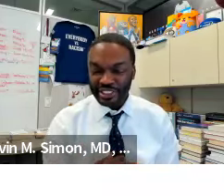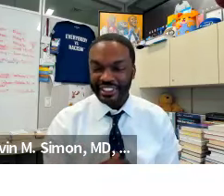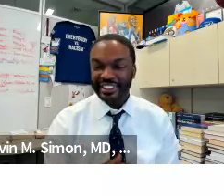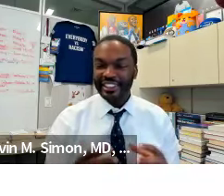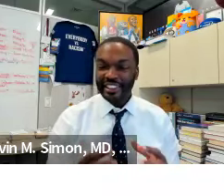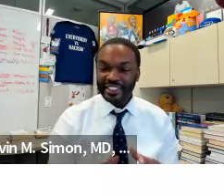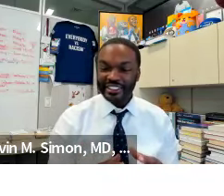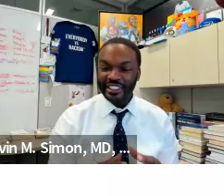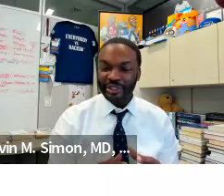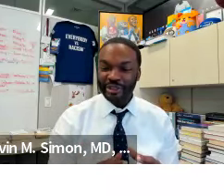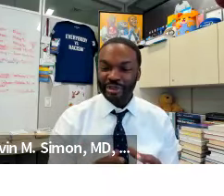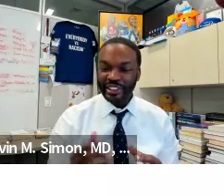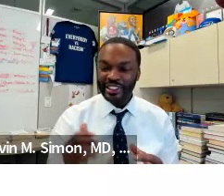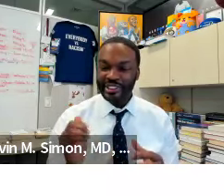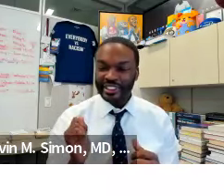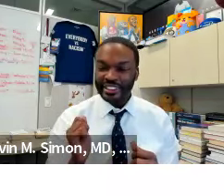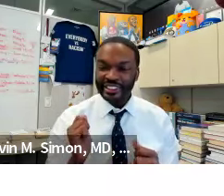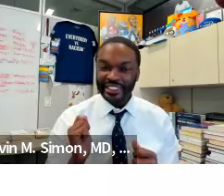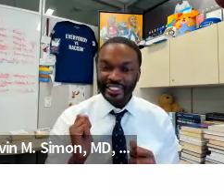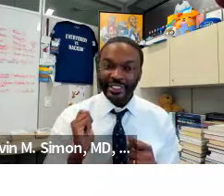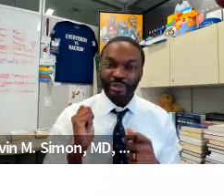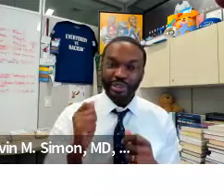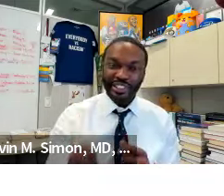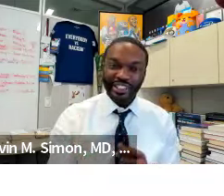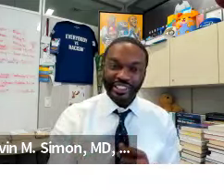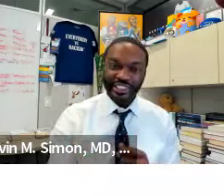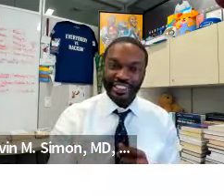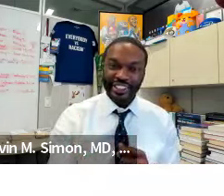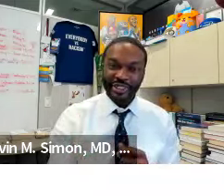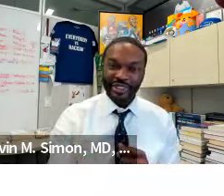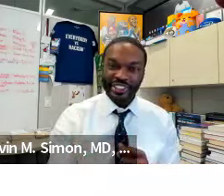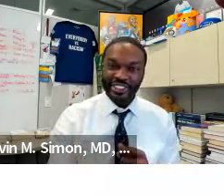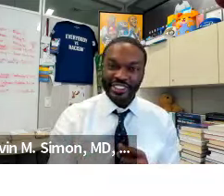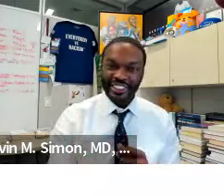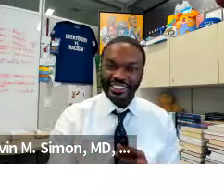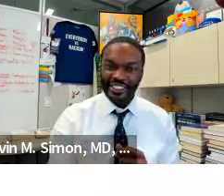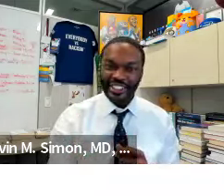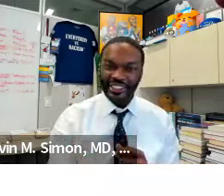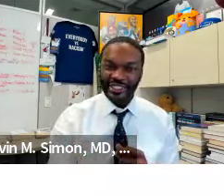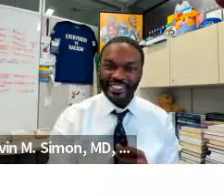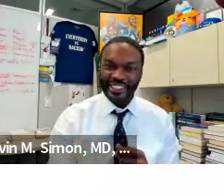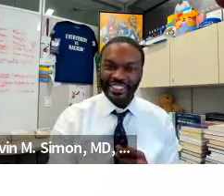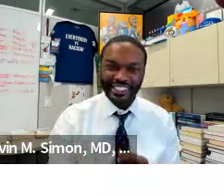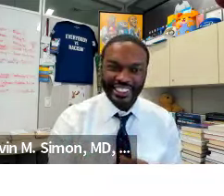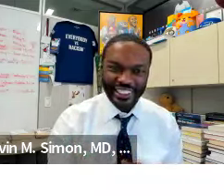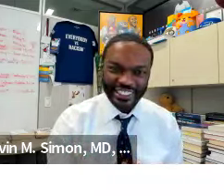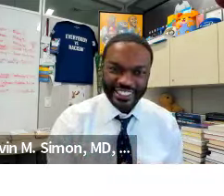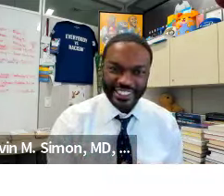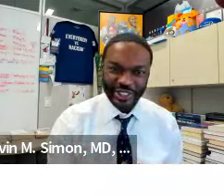extinction burst. Classically, when a parent is trying to put in an intervention, and I see your hand